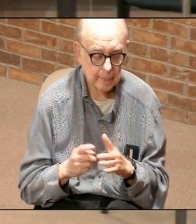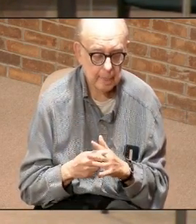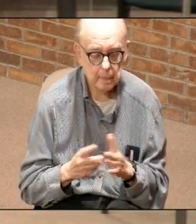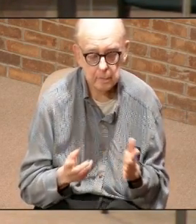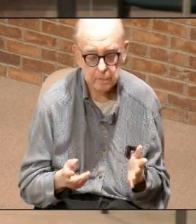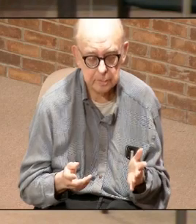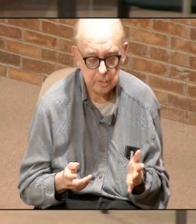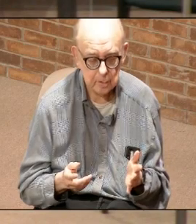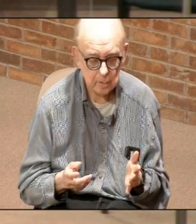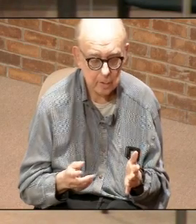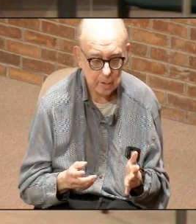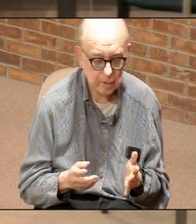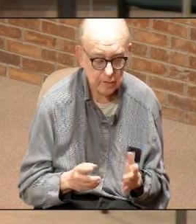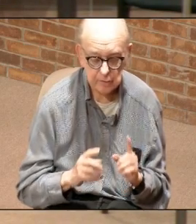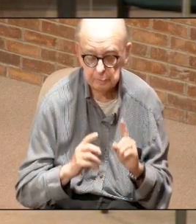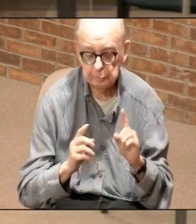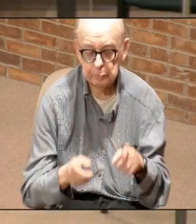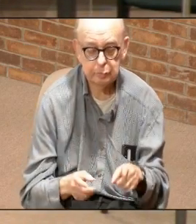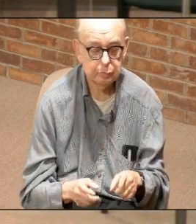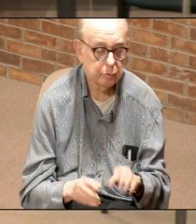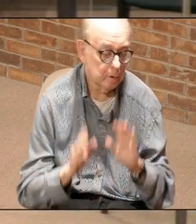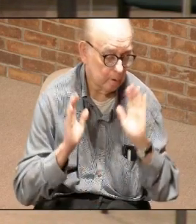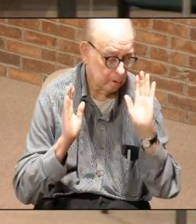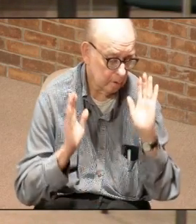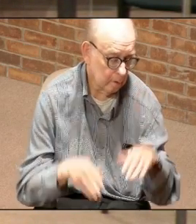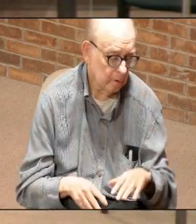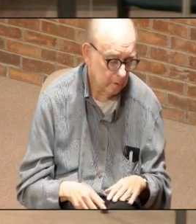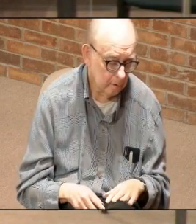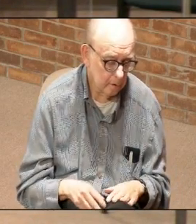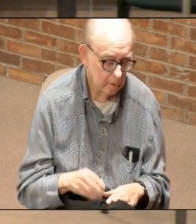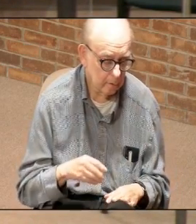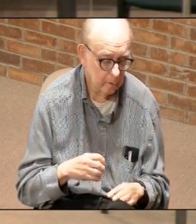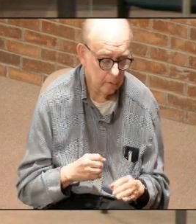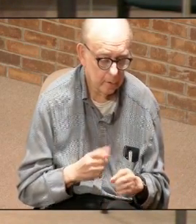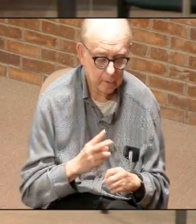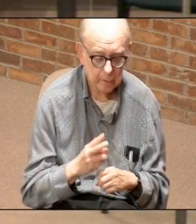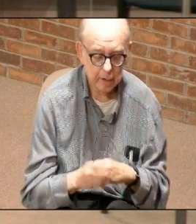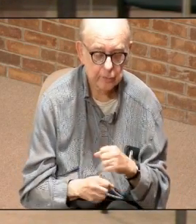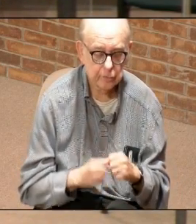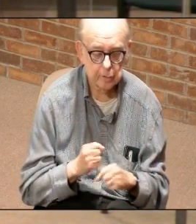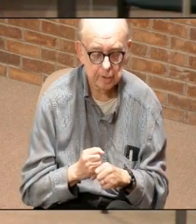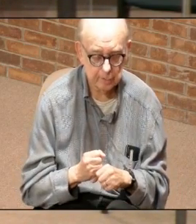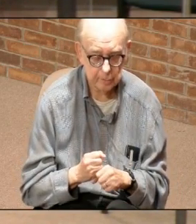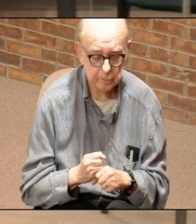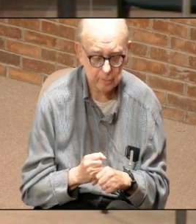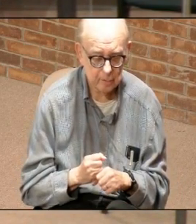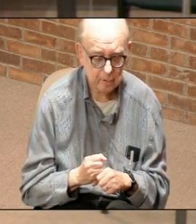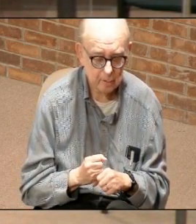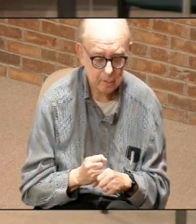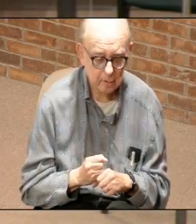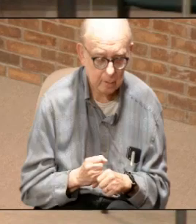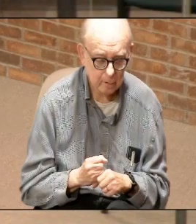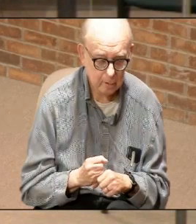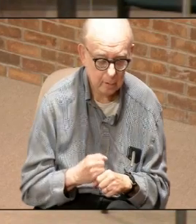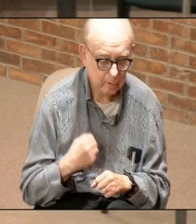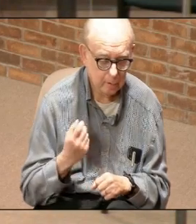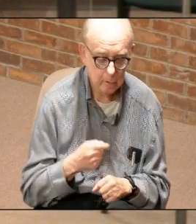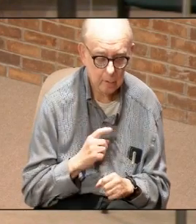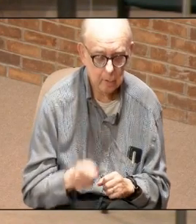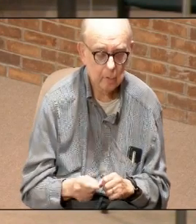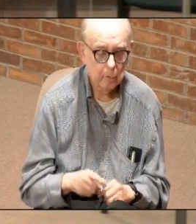starts just going wild. So for the next 2 years, we go